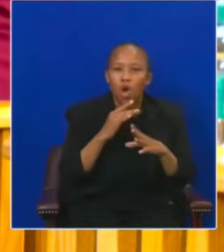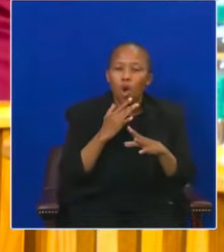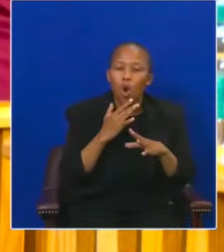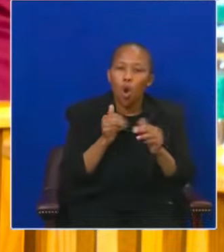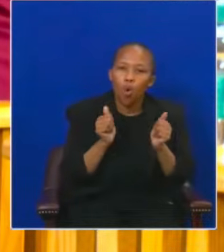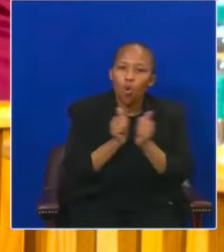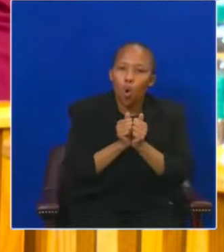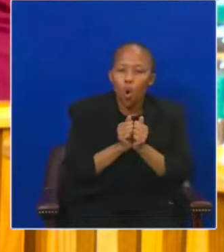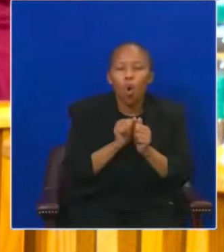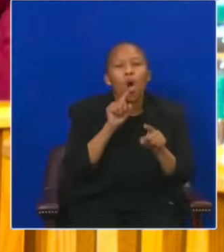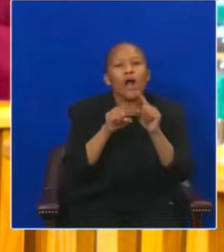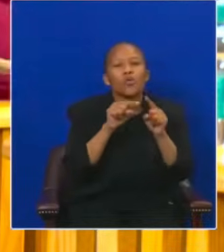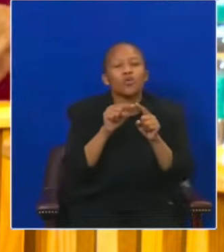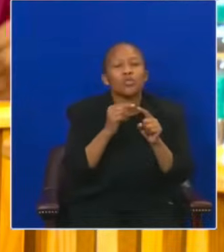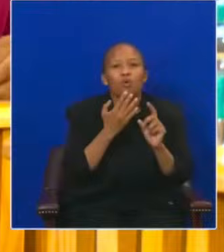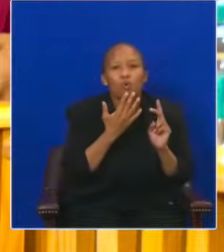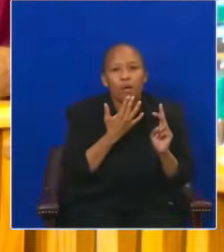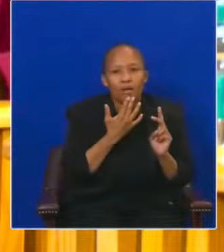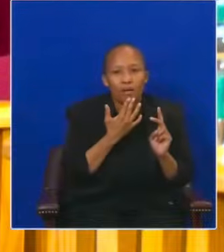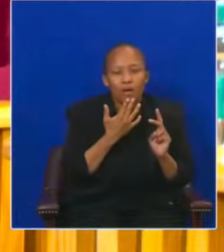CAS number.